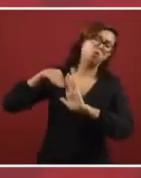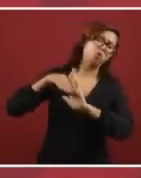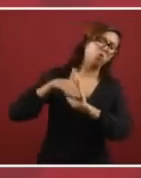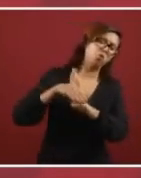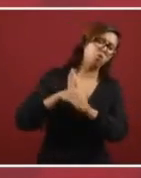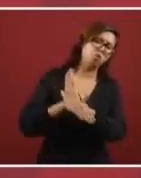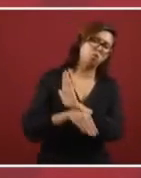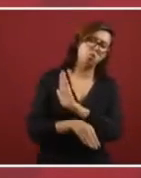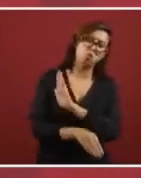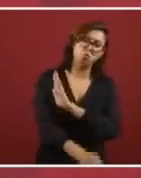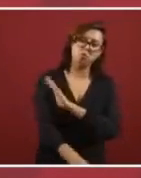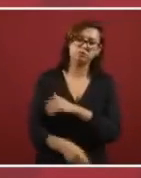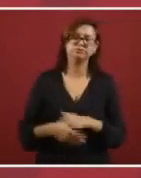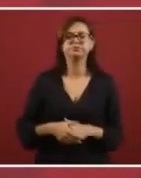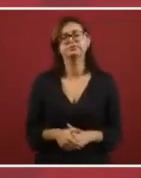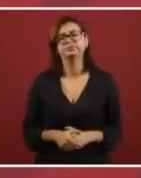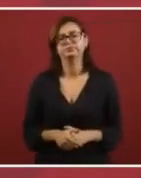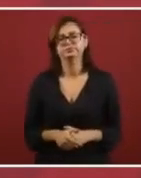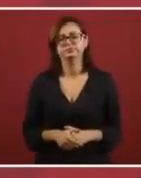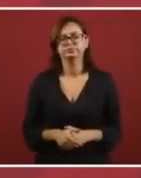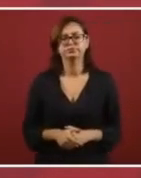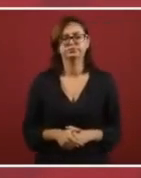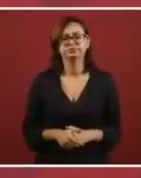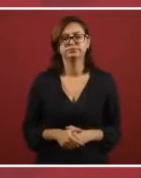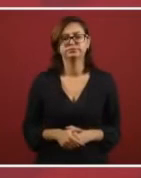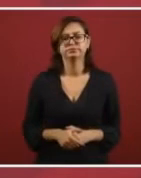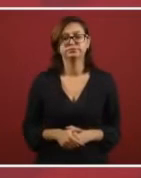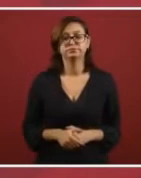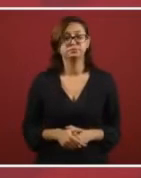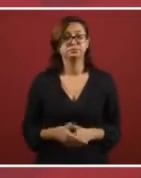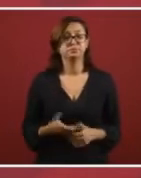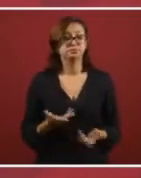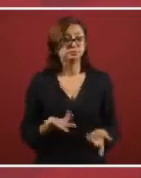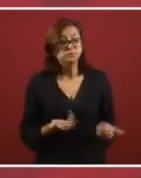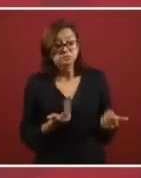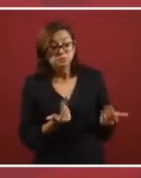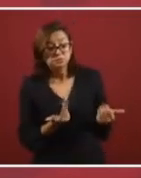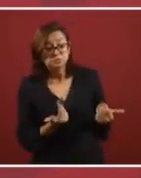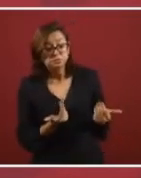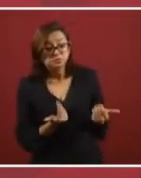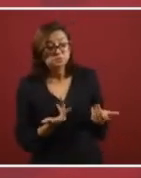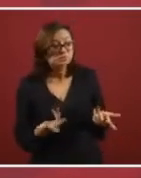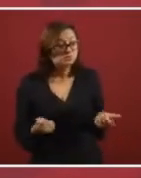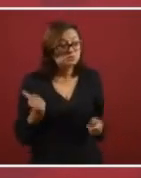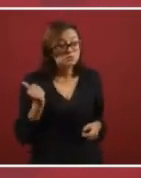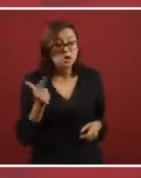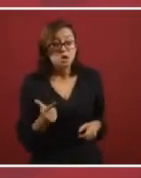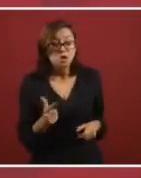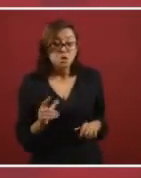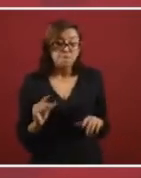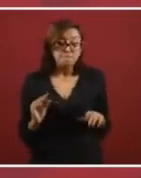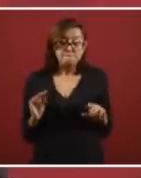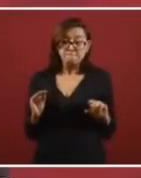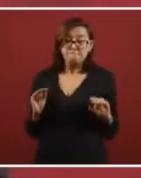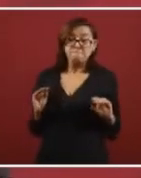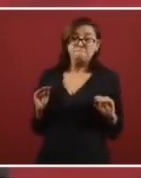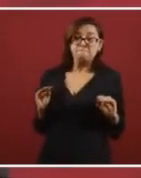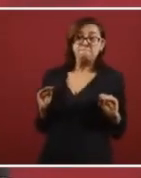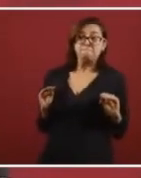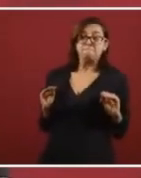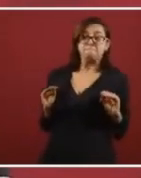1,700,000, and it was falling, free falling at a point. And they haven't said half a